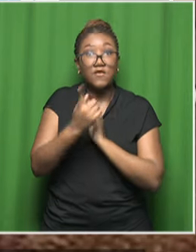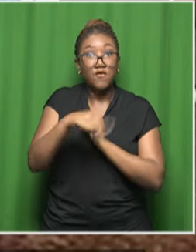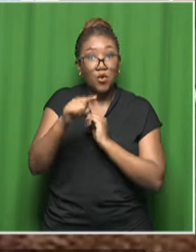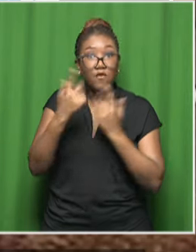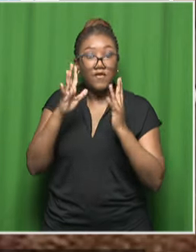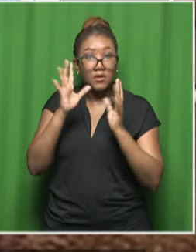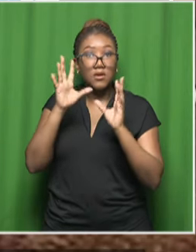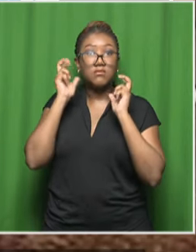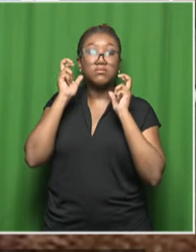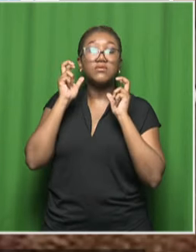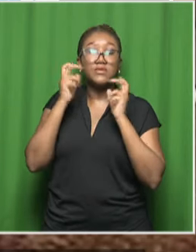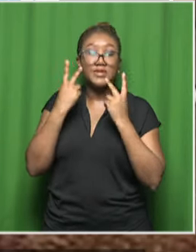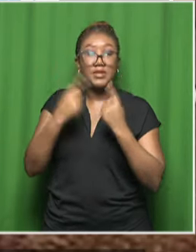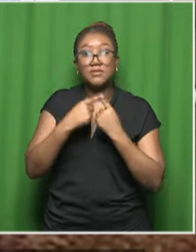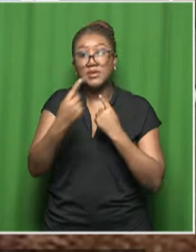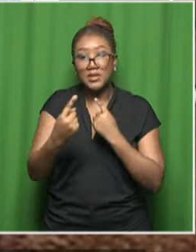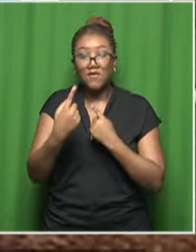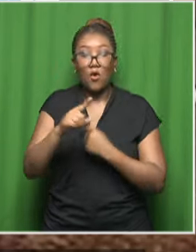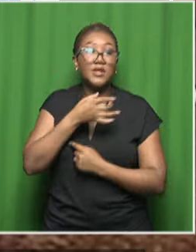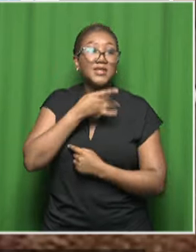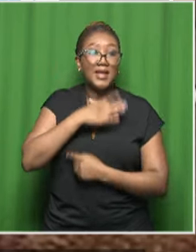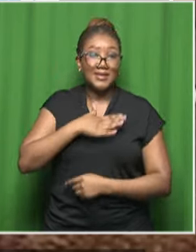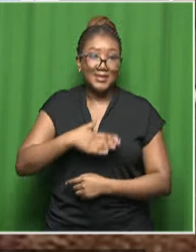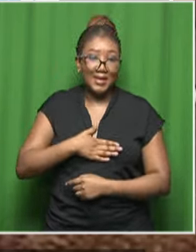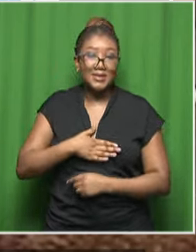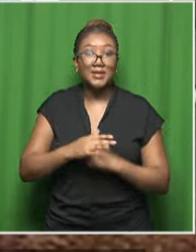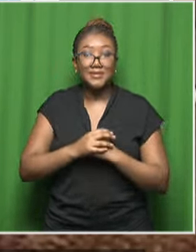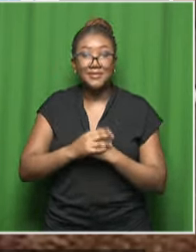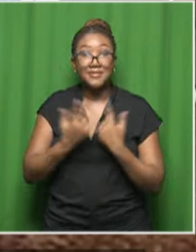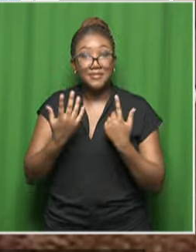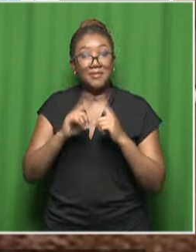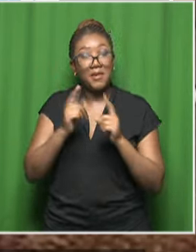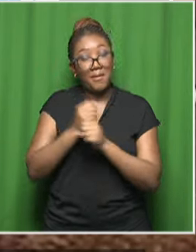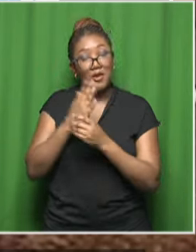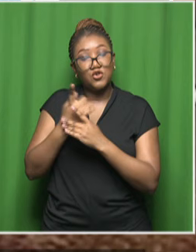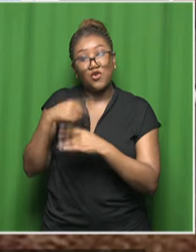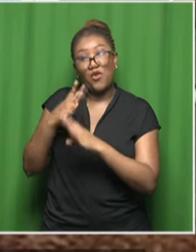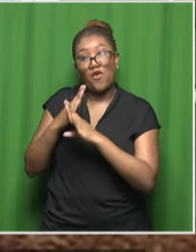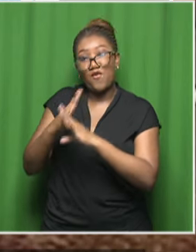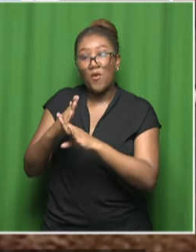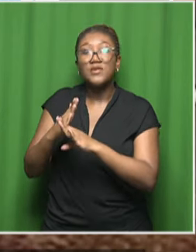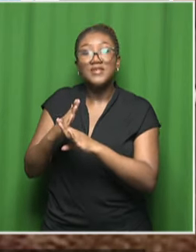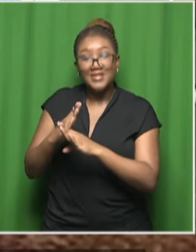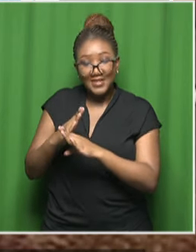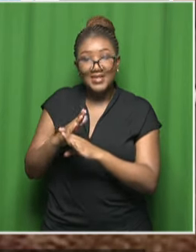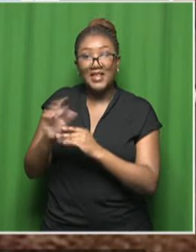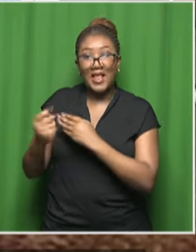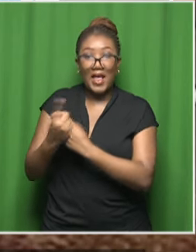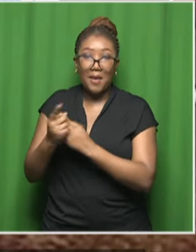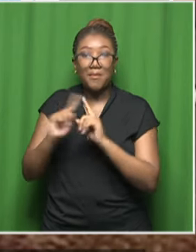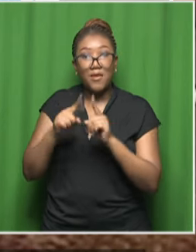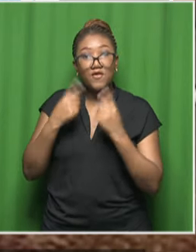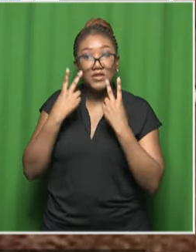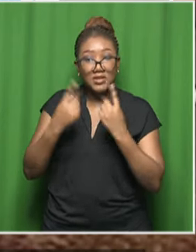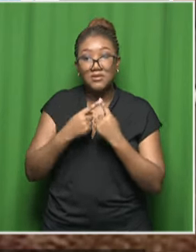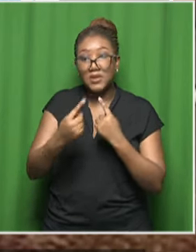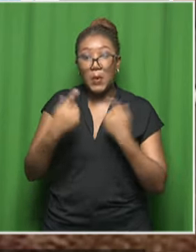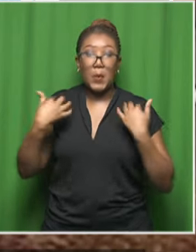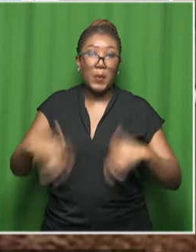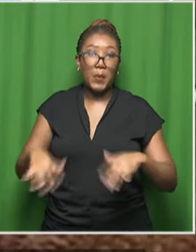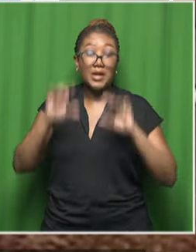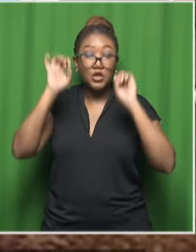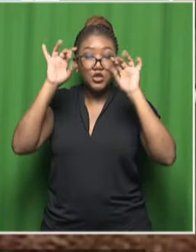get some alternative routes through Saturday, Sunday, and avoid that. But absolutely a desperate scenes with just the heaviness